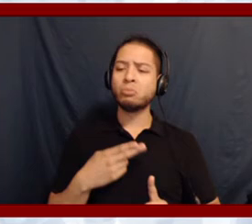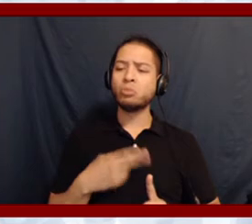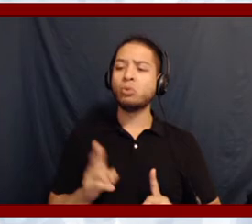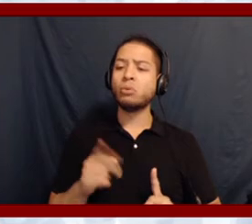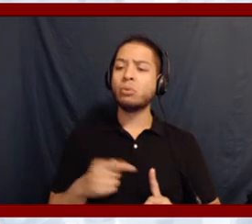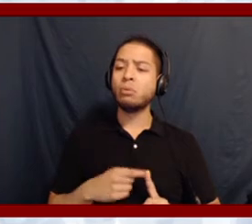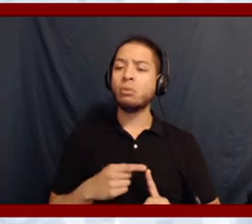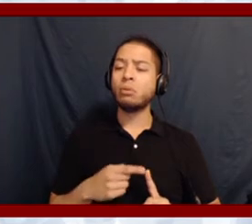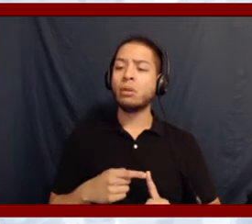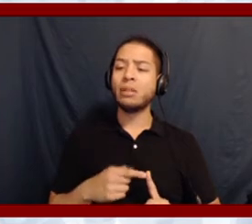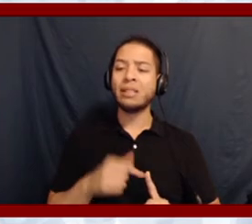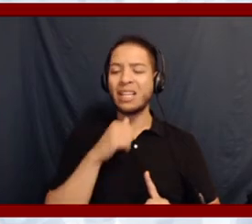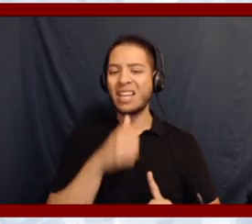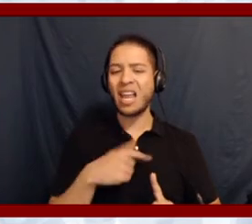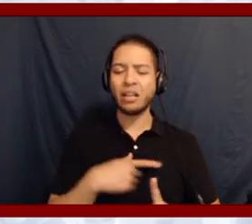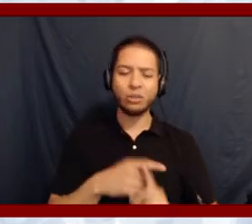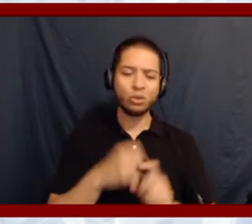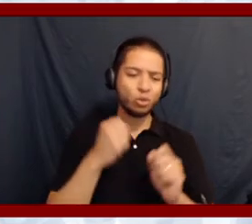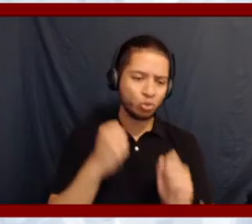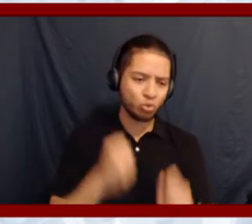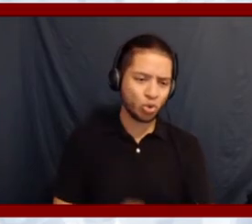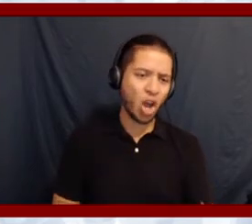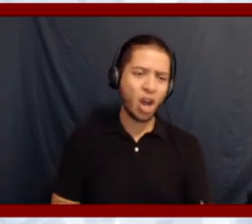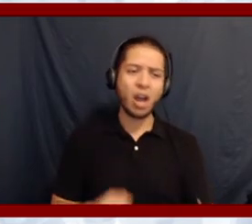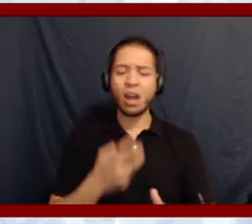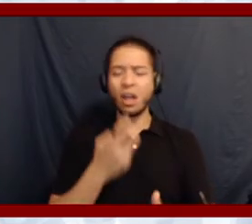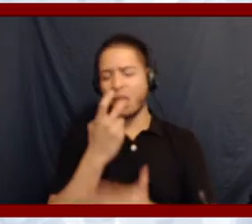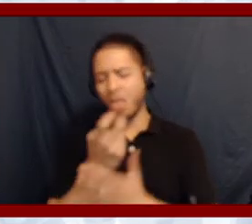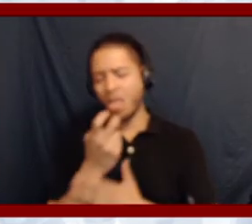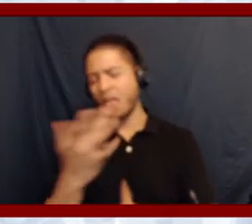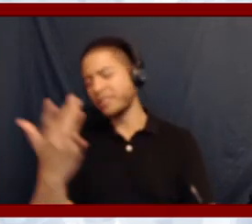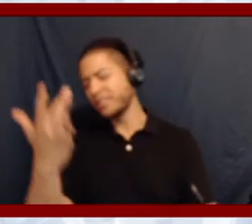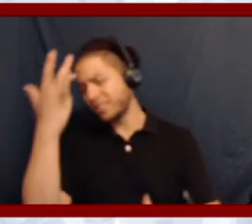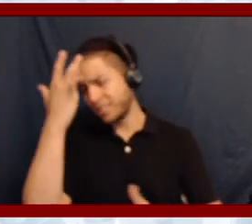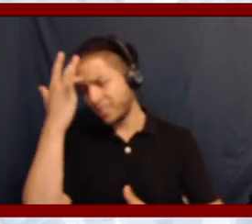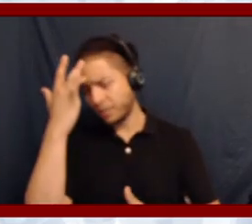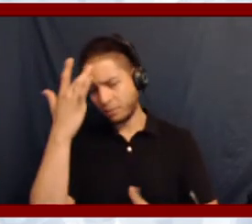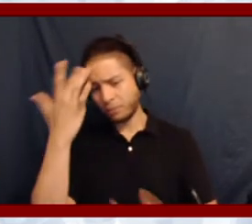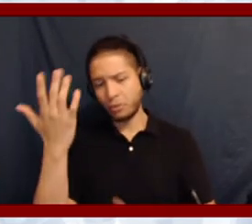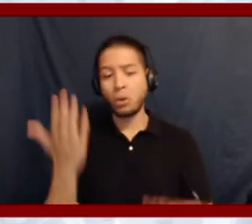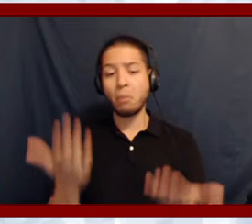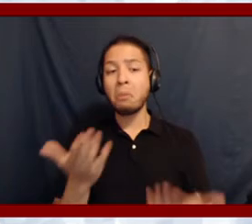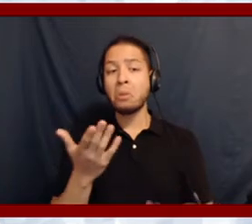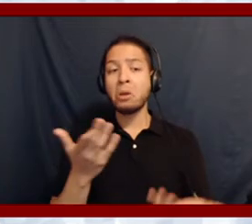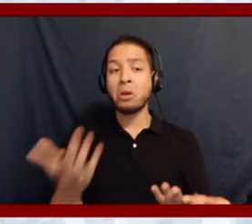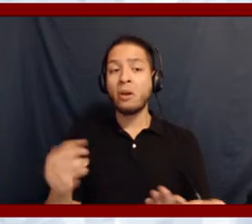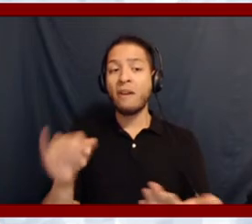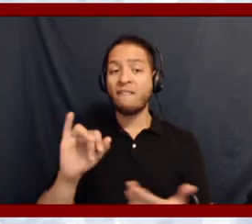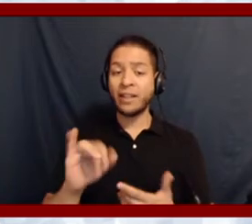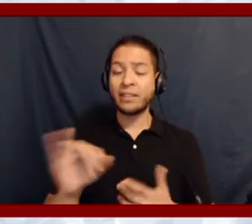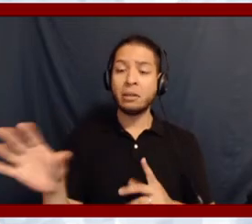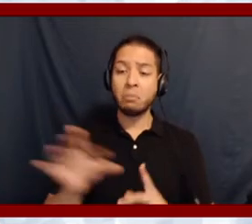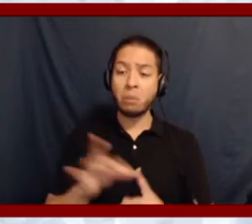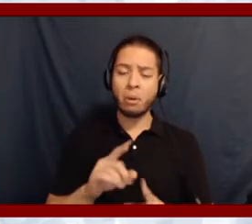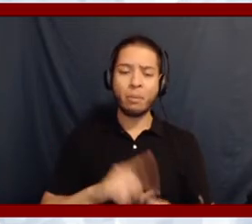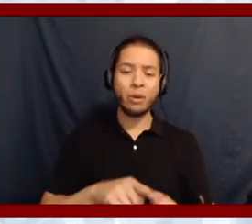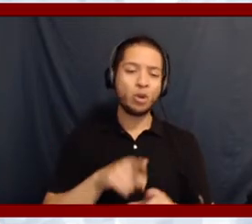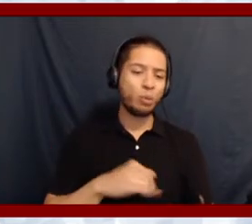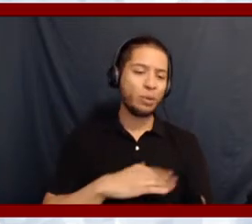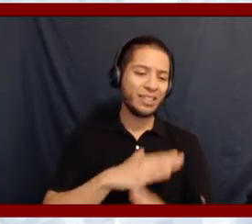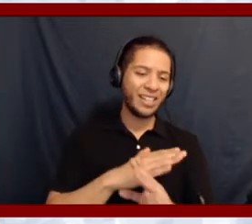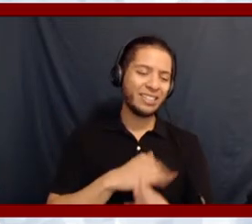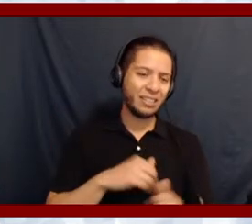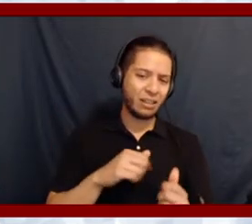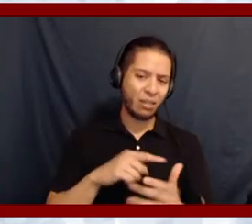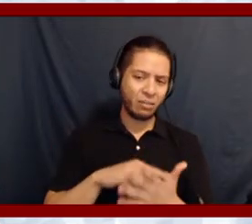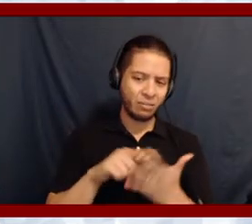a severe course leading to hospitalization. So you may get infected, but for the most part, you're protected against severe